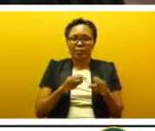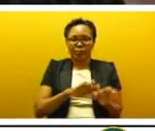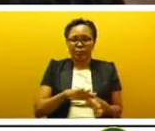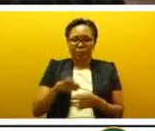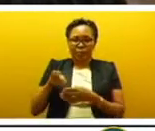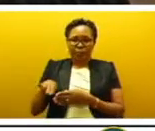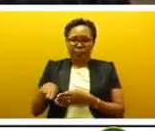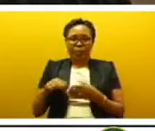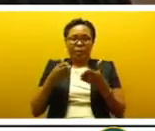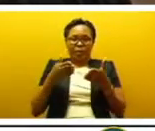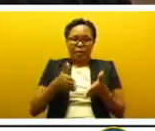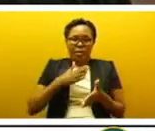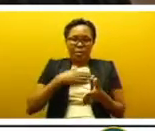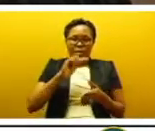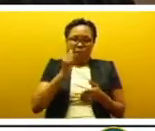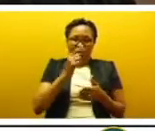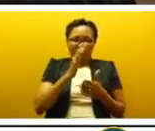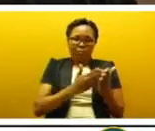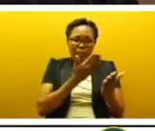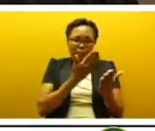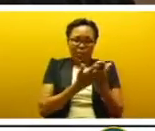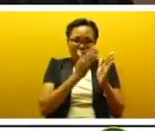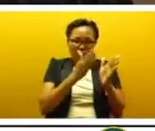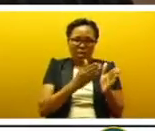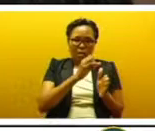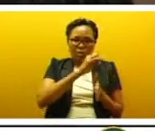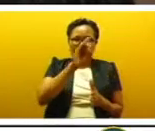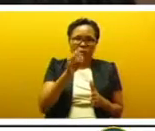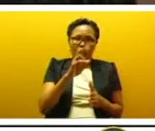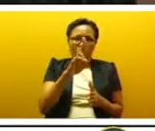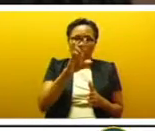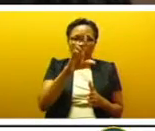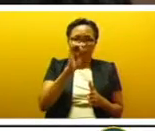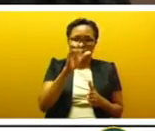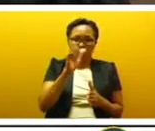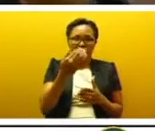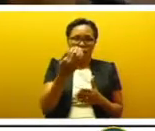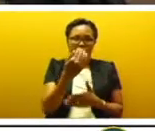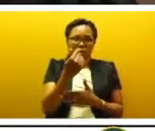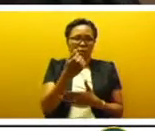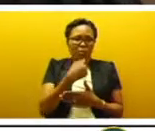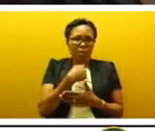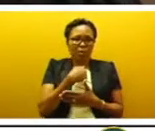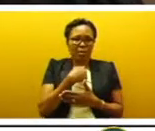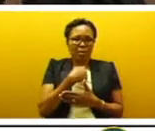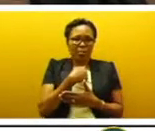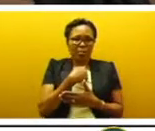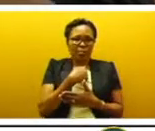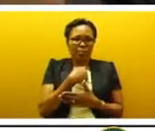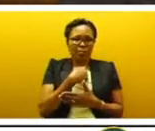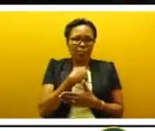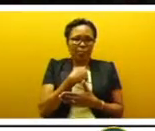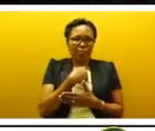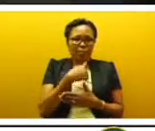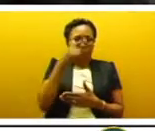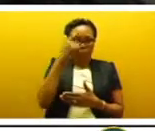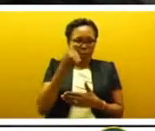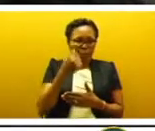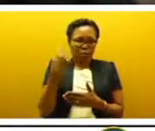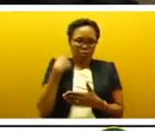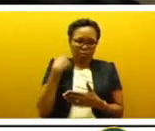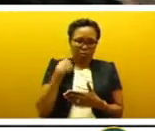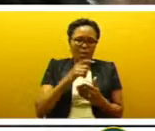first petitioner, Julia Chege, asked me, because there was a subjective question that was posed in her view by Judge Smoky